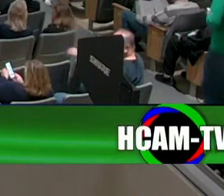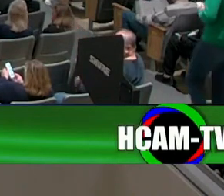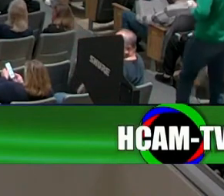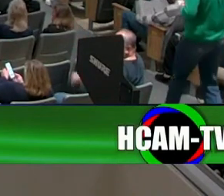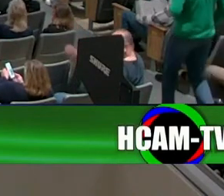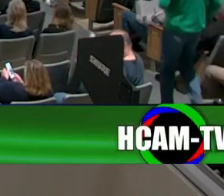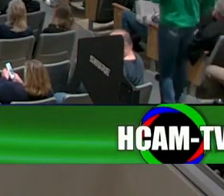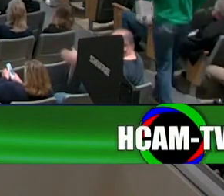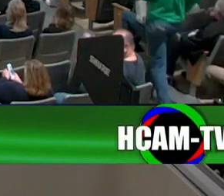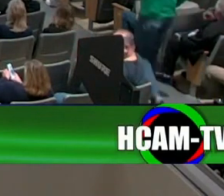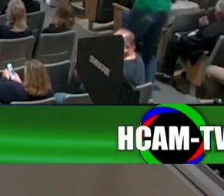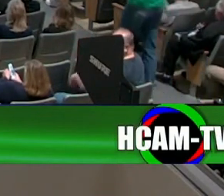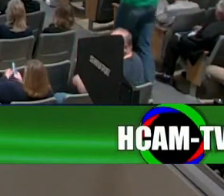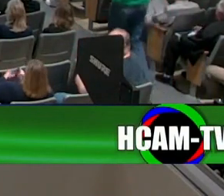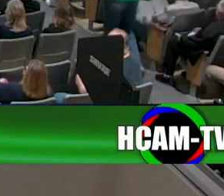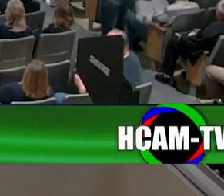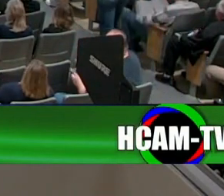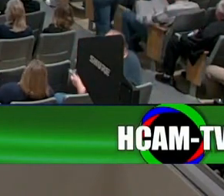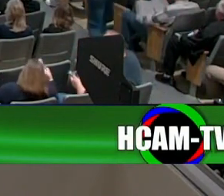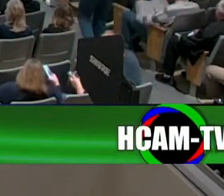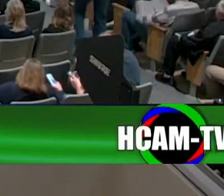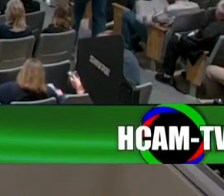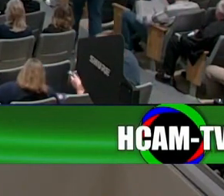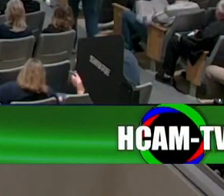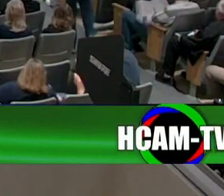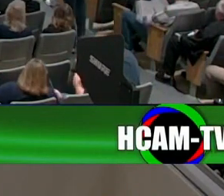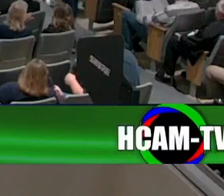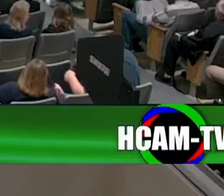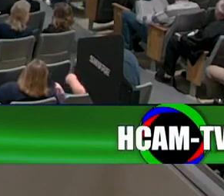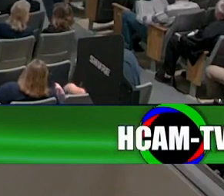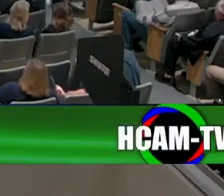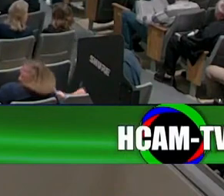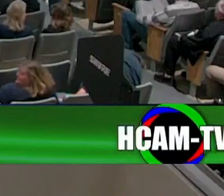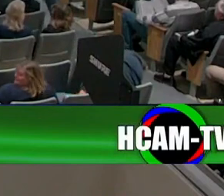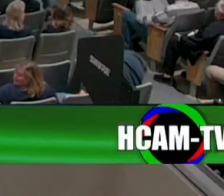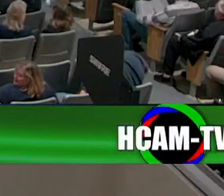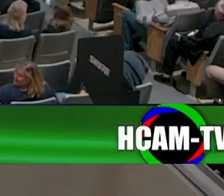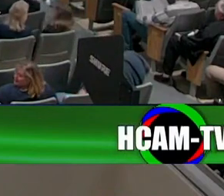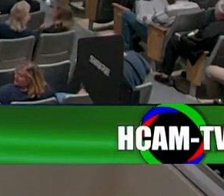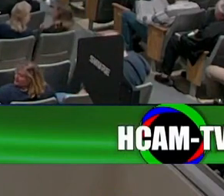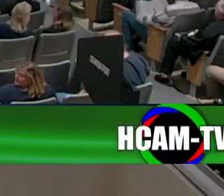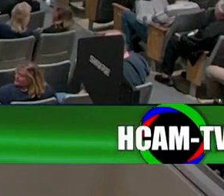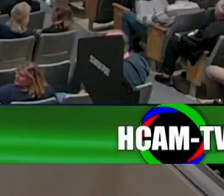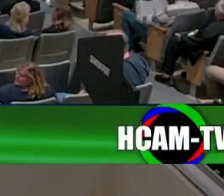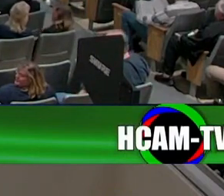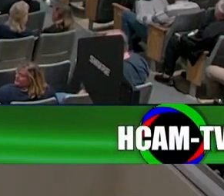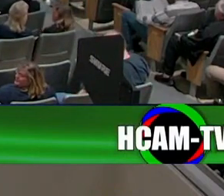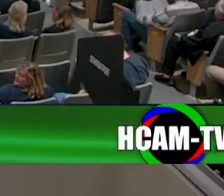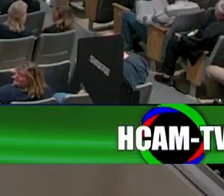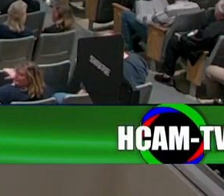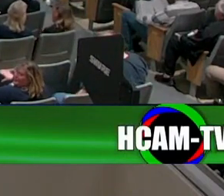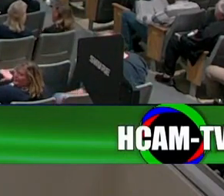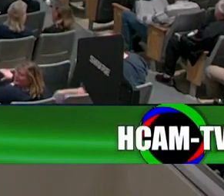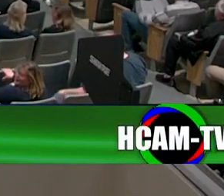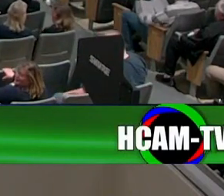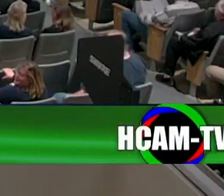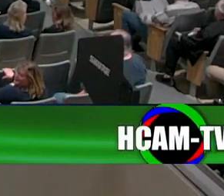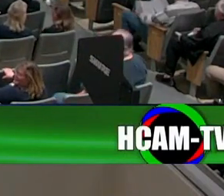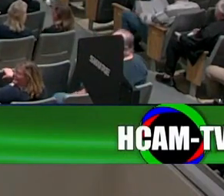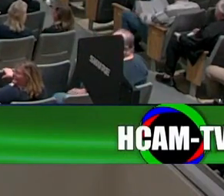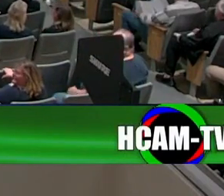so we're trying to get started everybody in order to get started we need people to take their